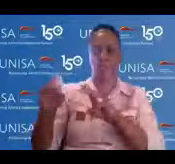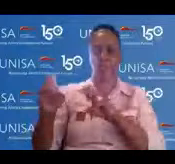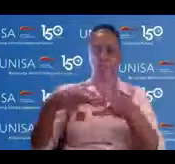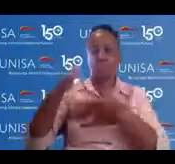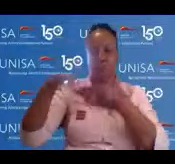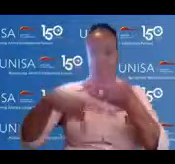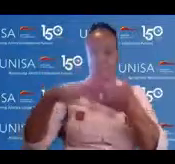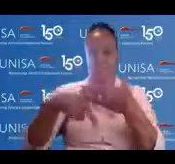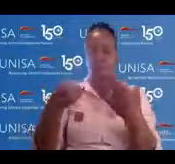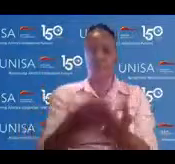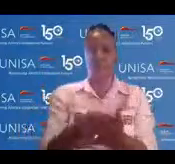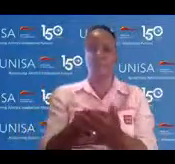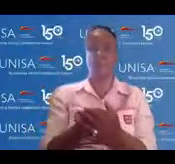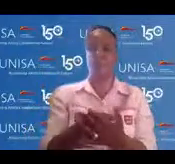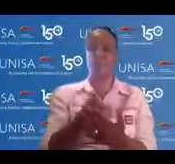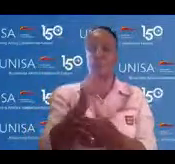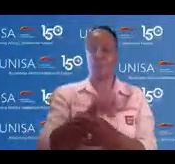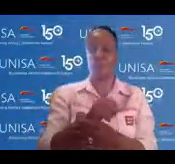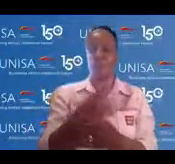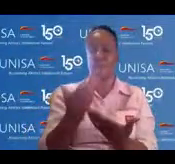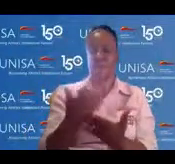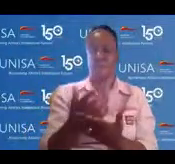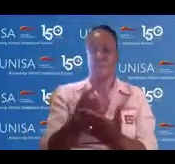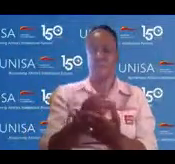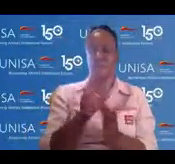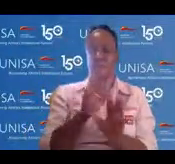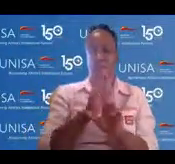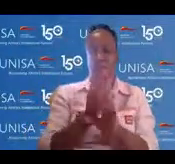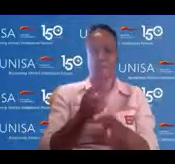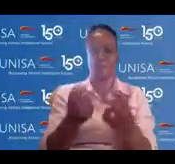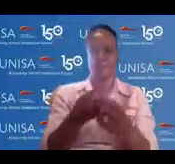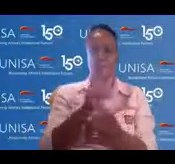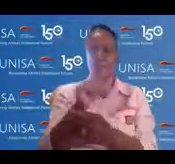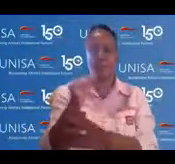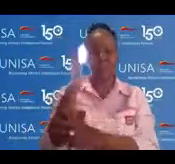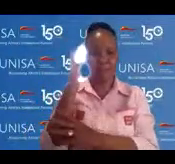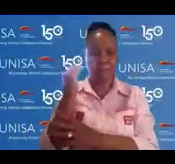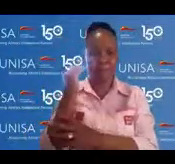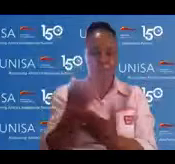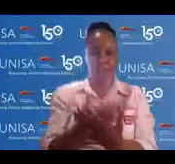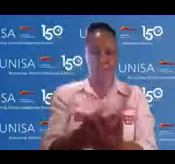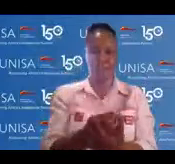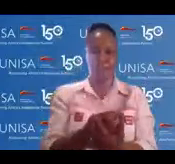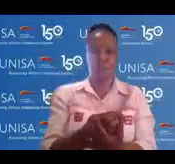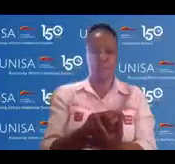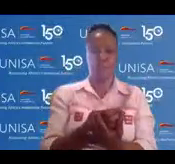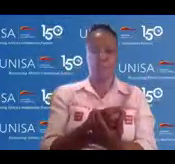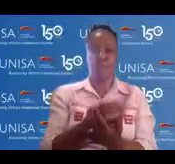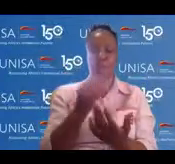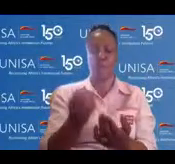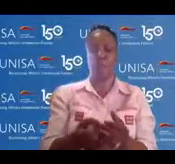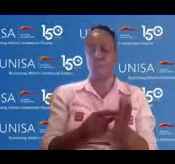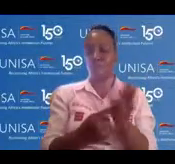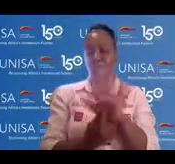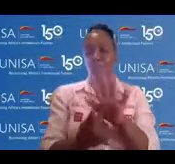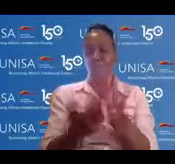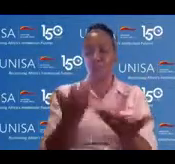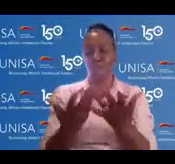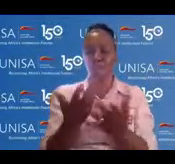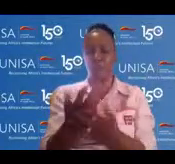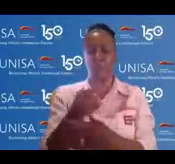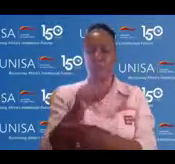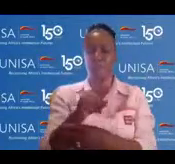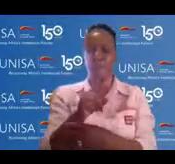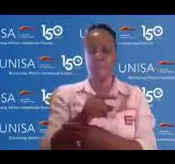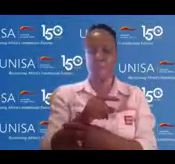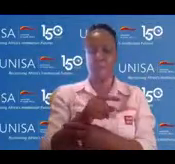using actual results from their experiment. Is that cheating? Is